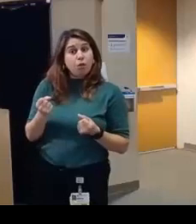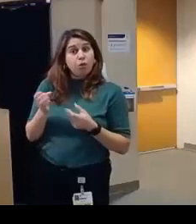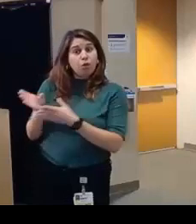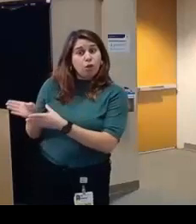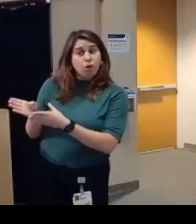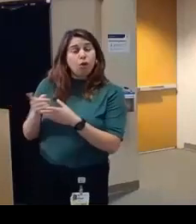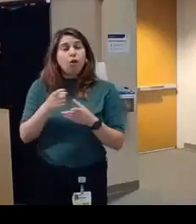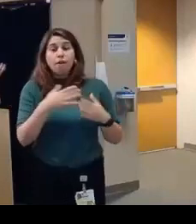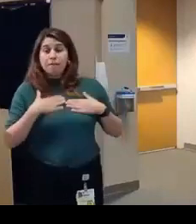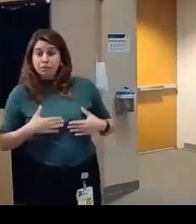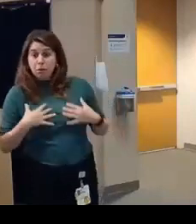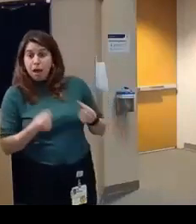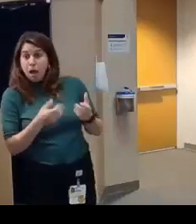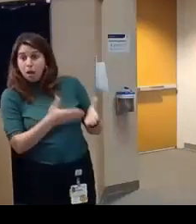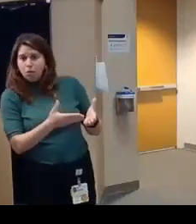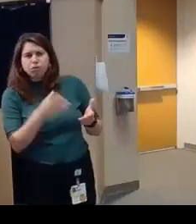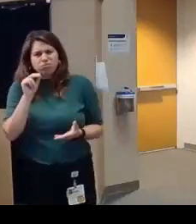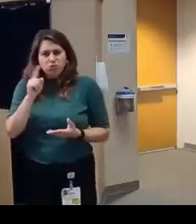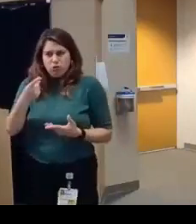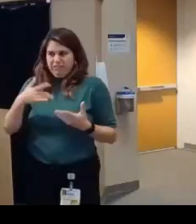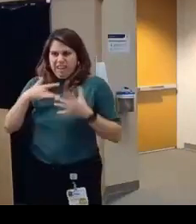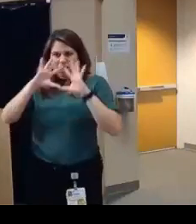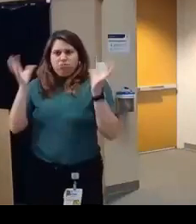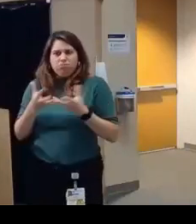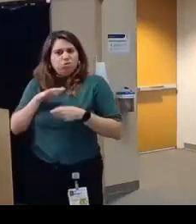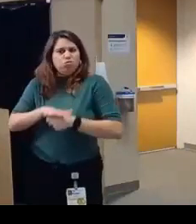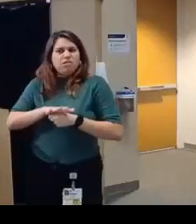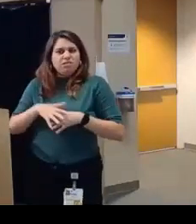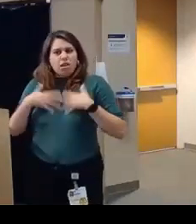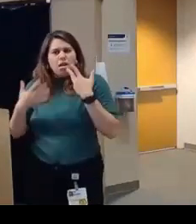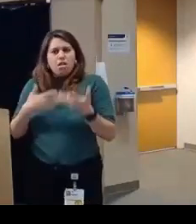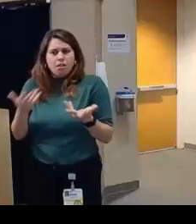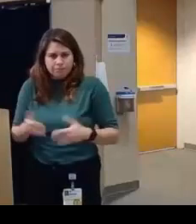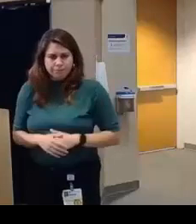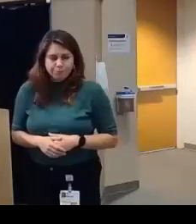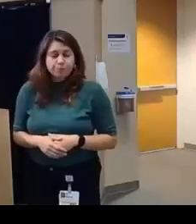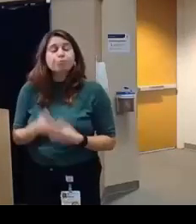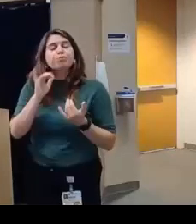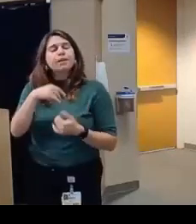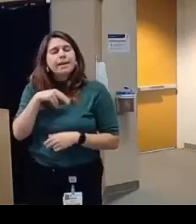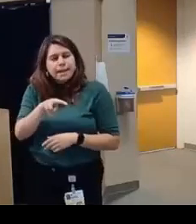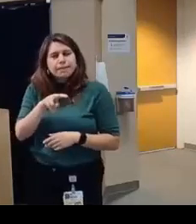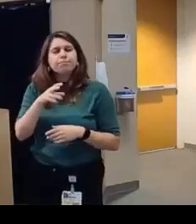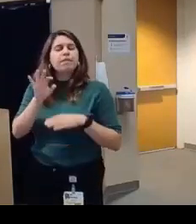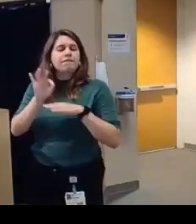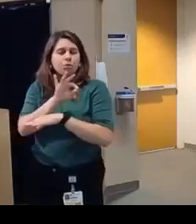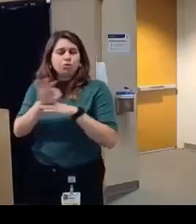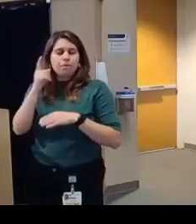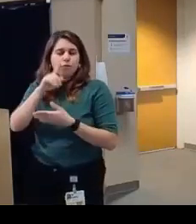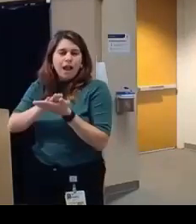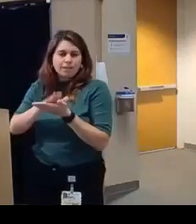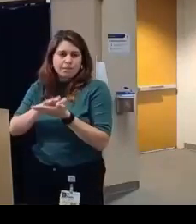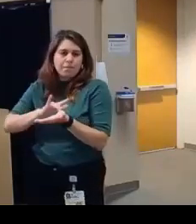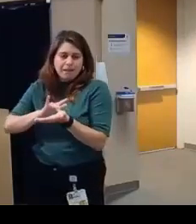physical health over here. They're just feeling all this distress, right? So that led me to be interested in doing a fellowship in academic medicine